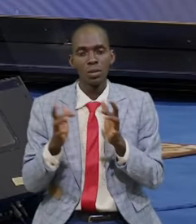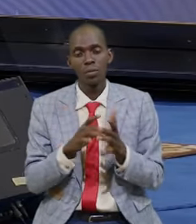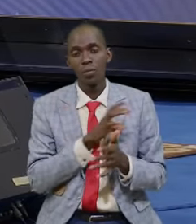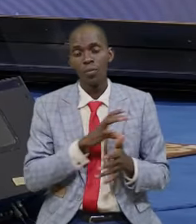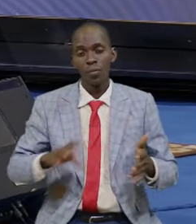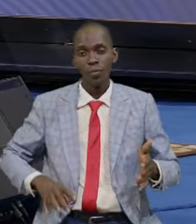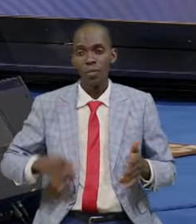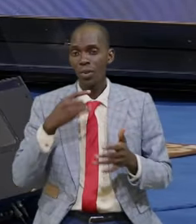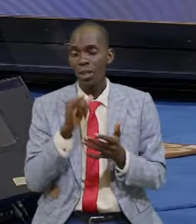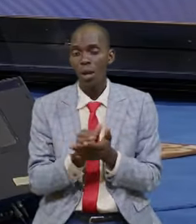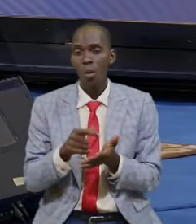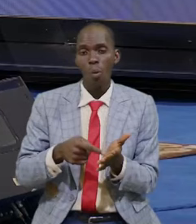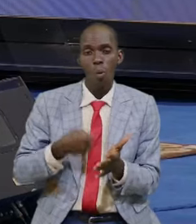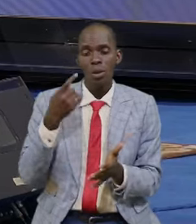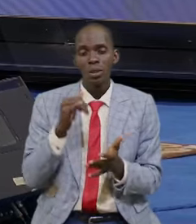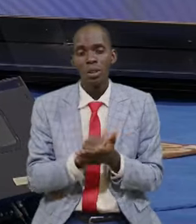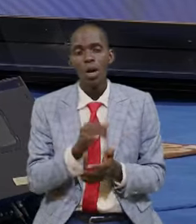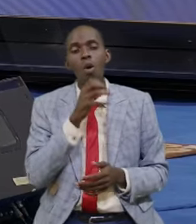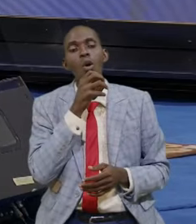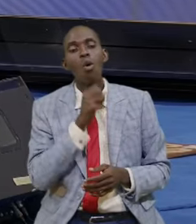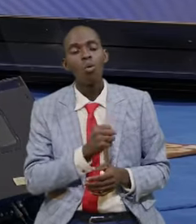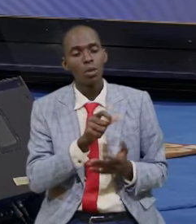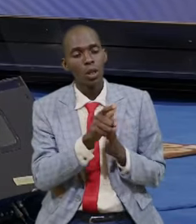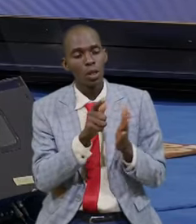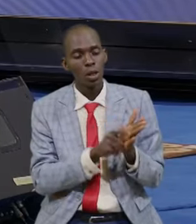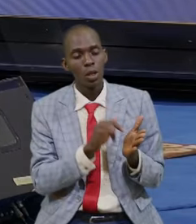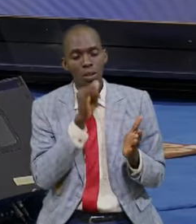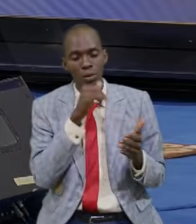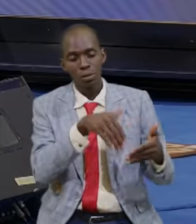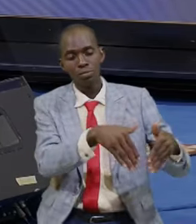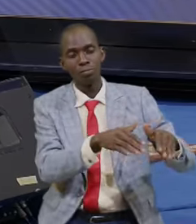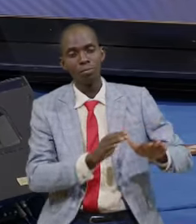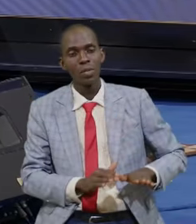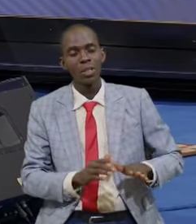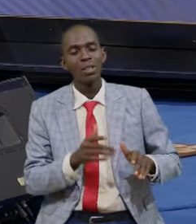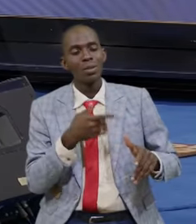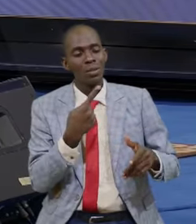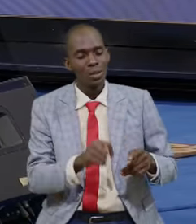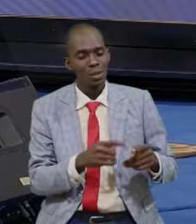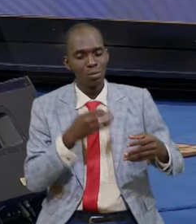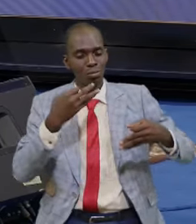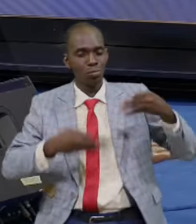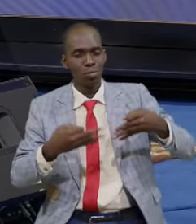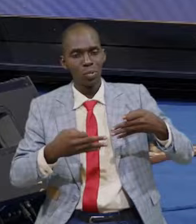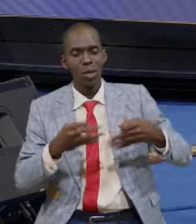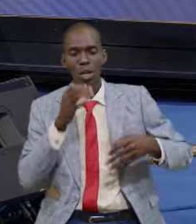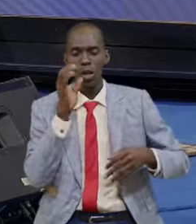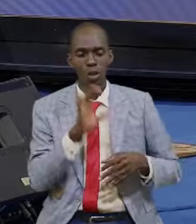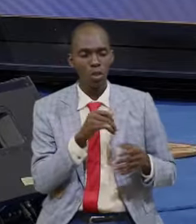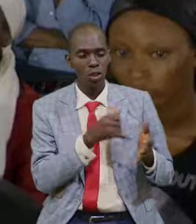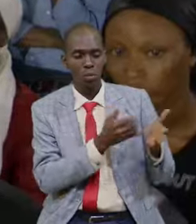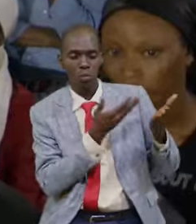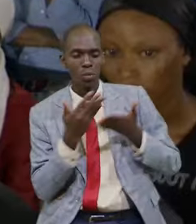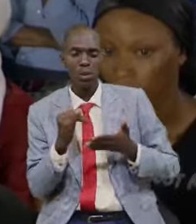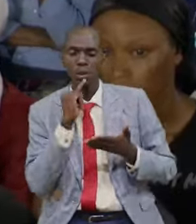once that old law is dead, the condemnation that it brought is dead in your life.